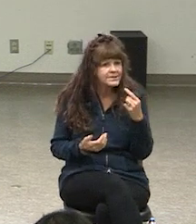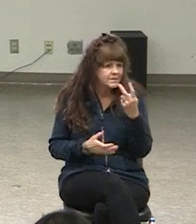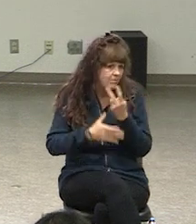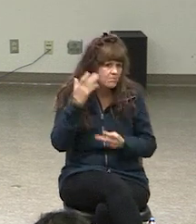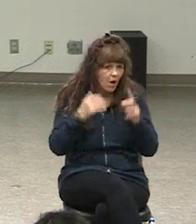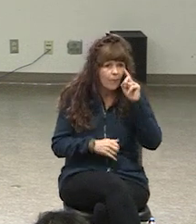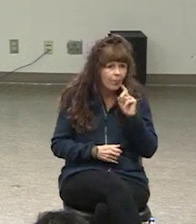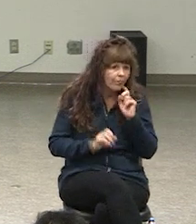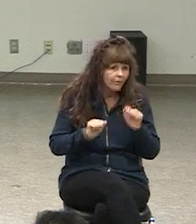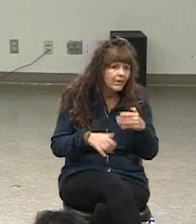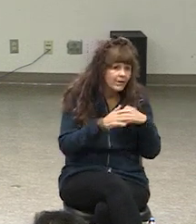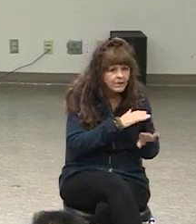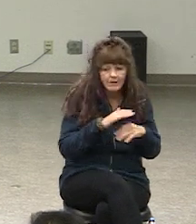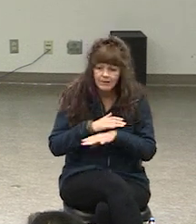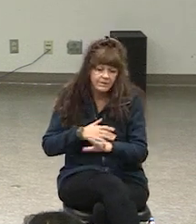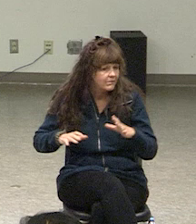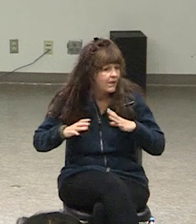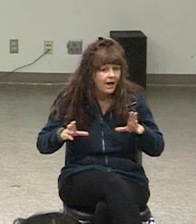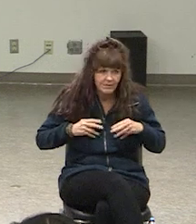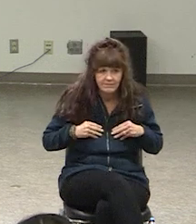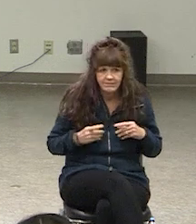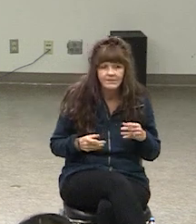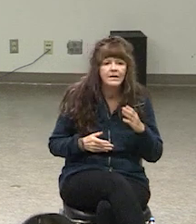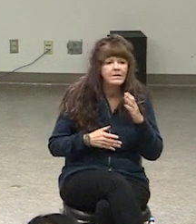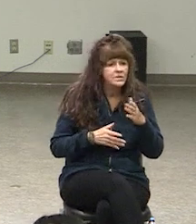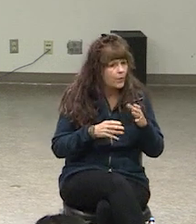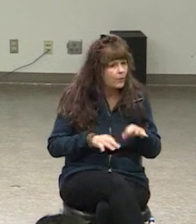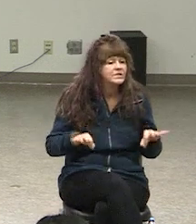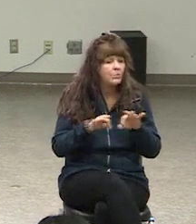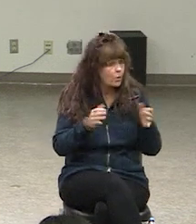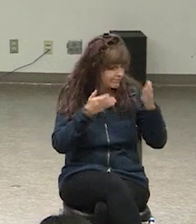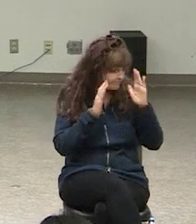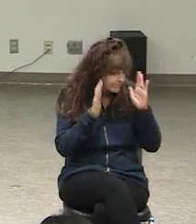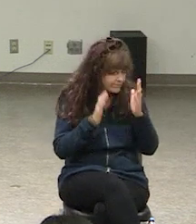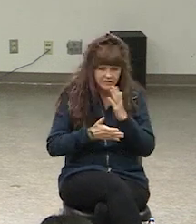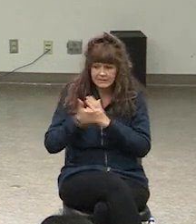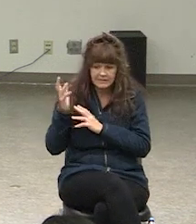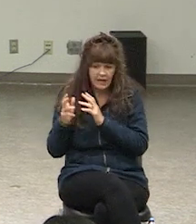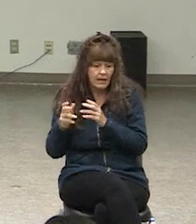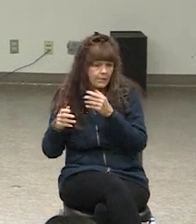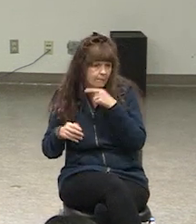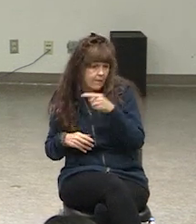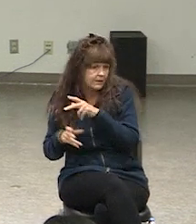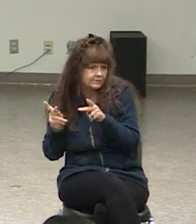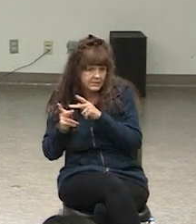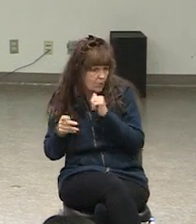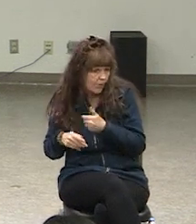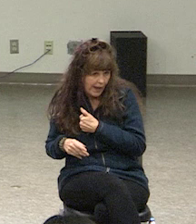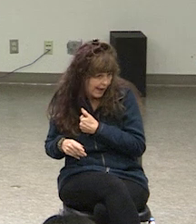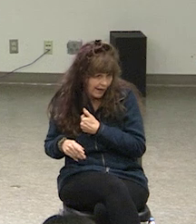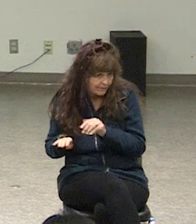me point those out? Because I think it's important to name where there maybe are barriers or where campuses have worked to break down those barriers so folks